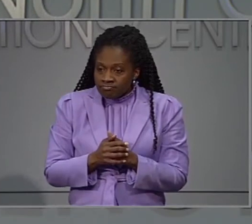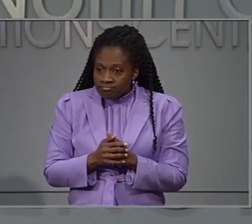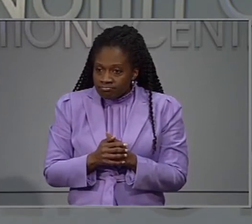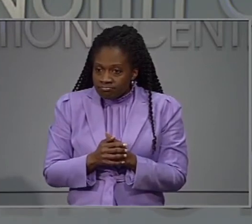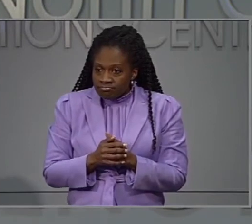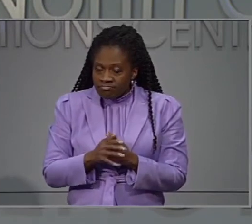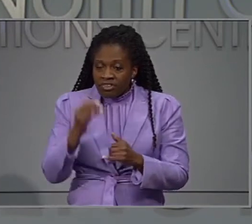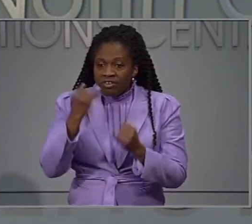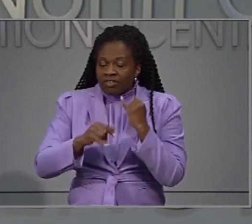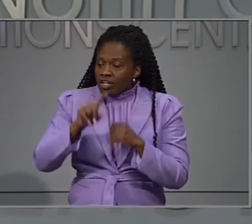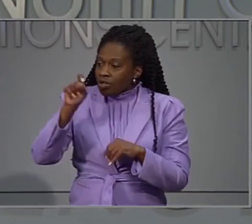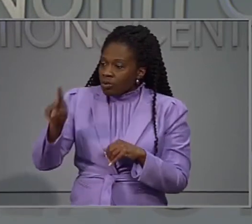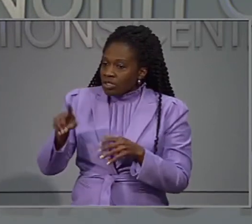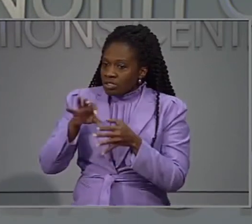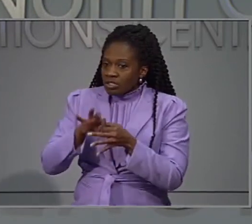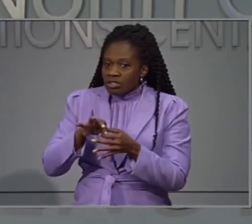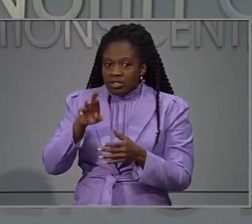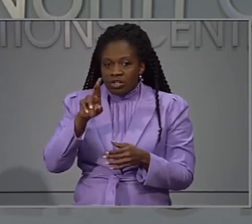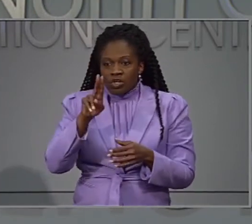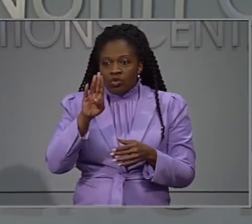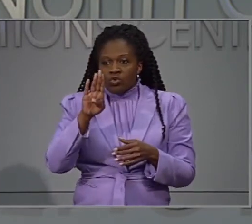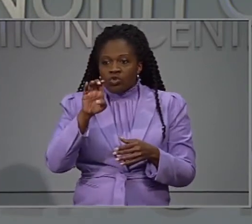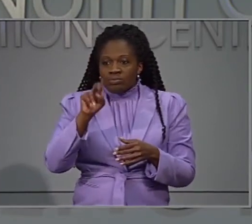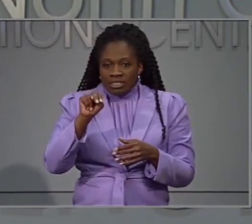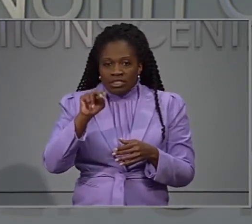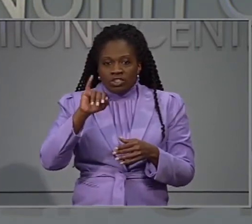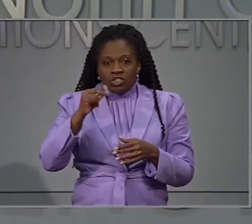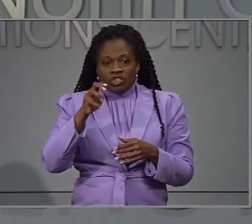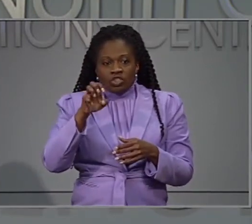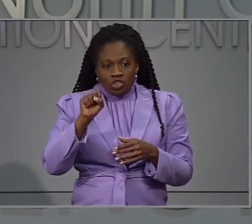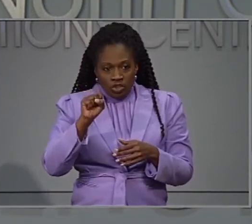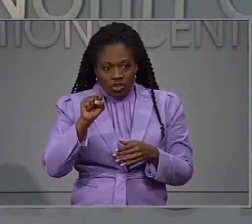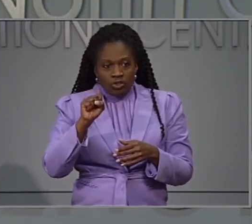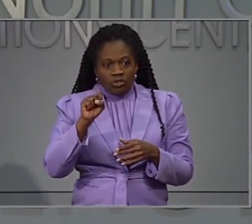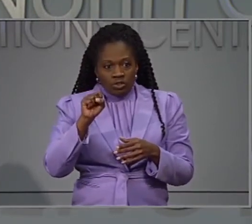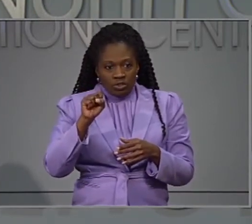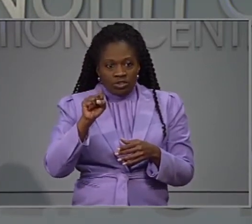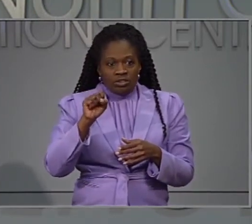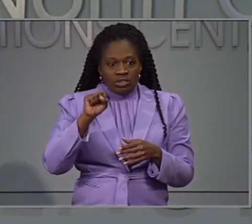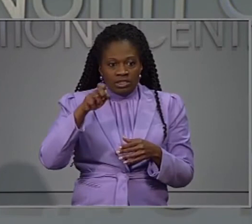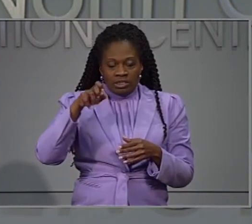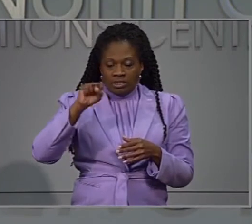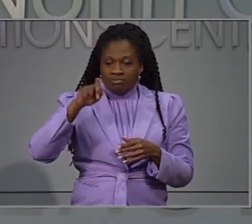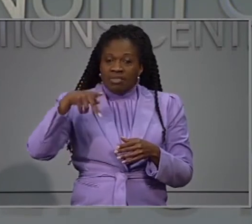Our final question will be from Reuben Jones with Spectrum News in Charlotte.